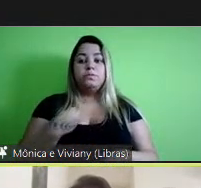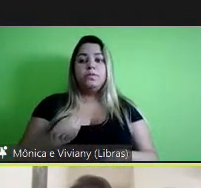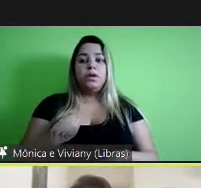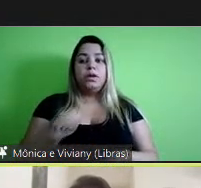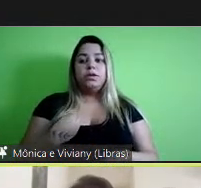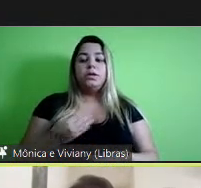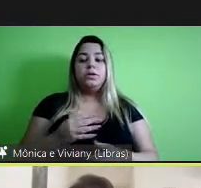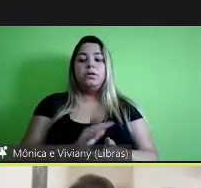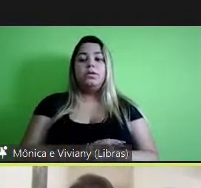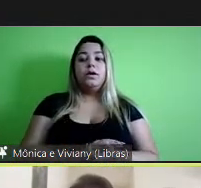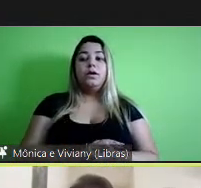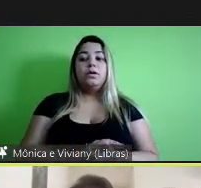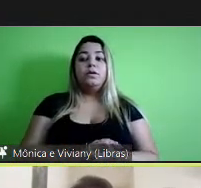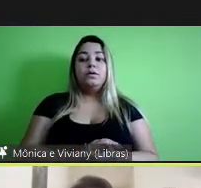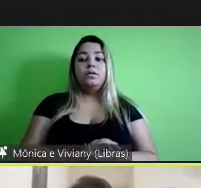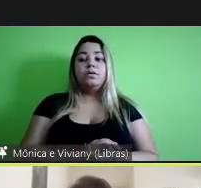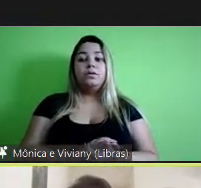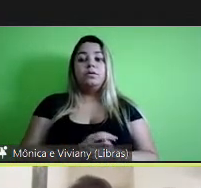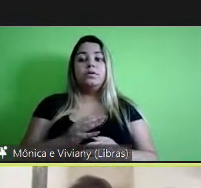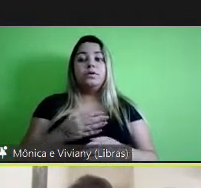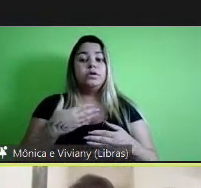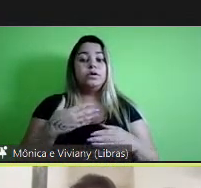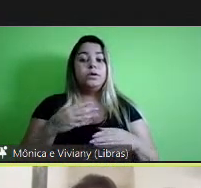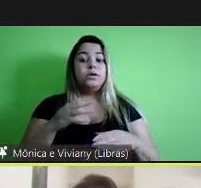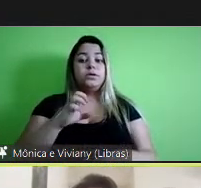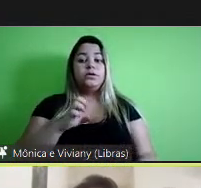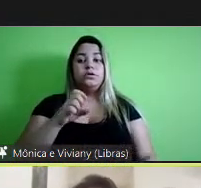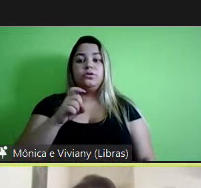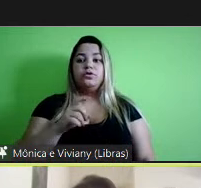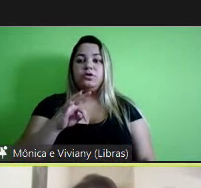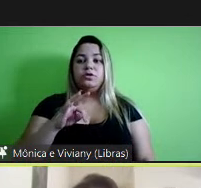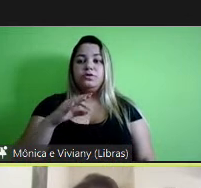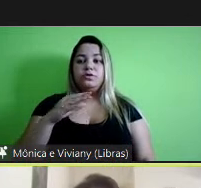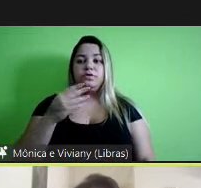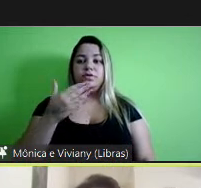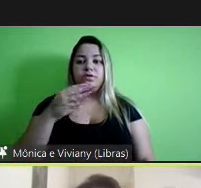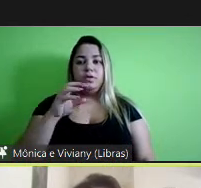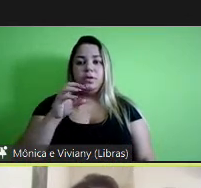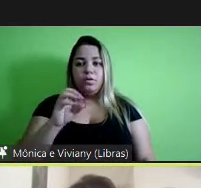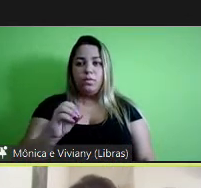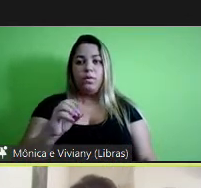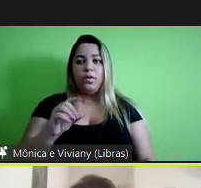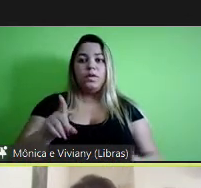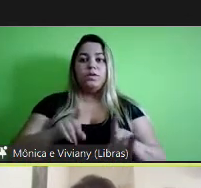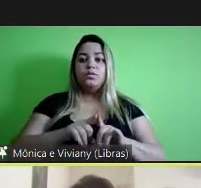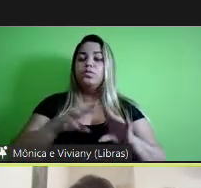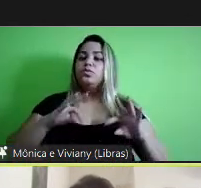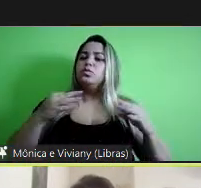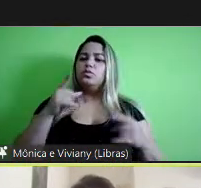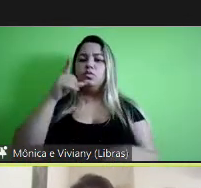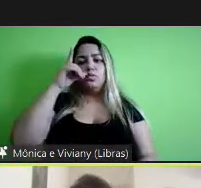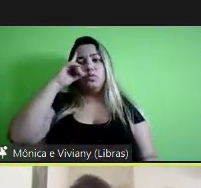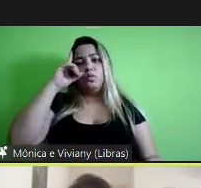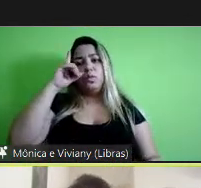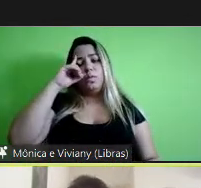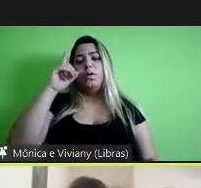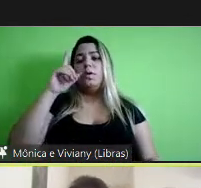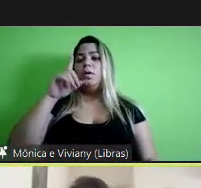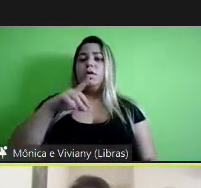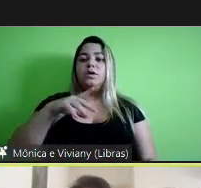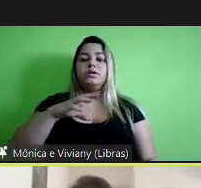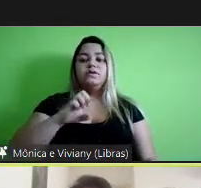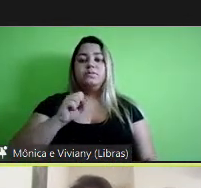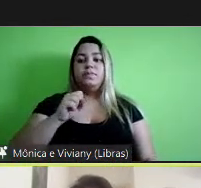in our lifespan. We are going through the largest extinction of species and